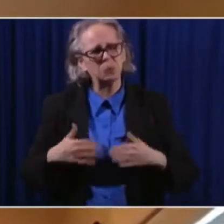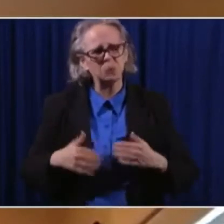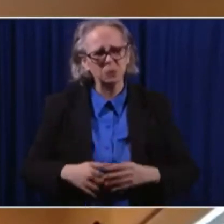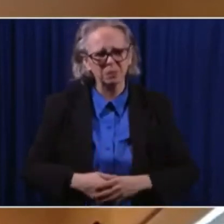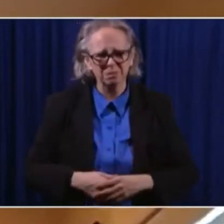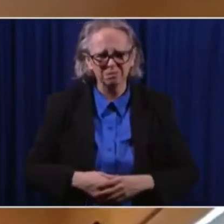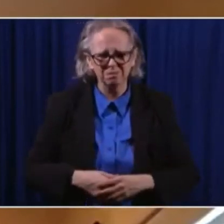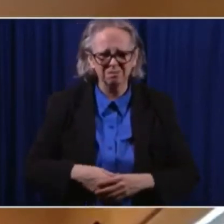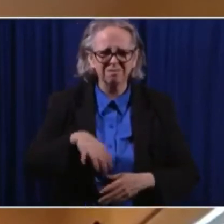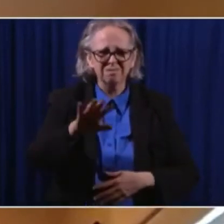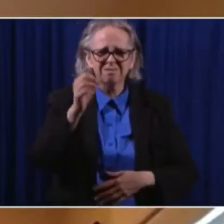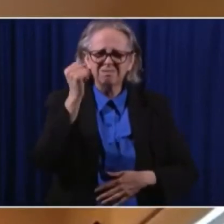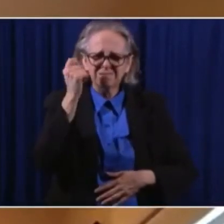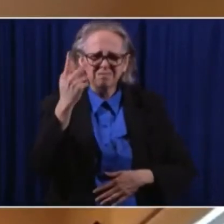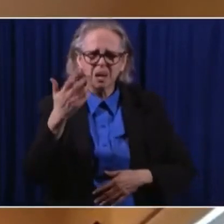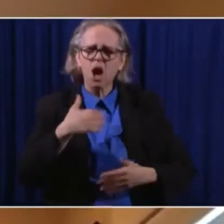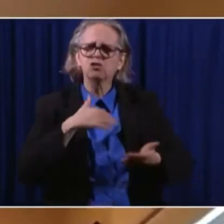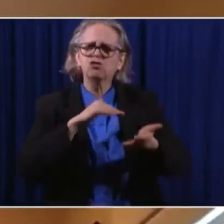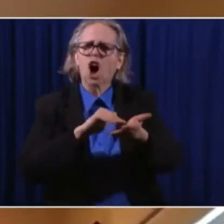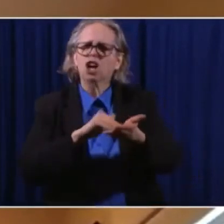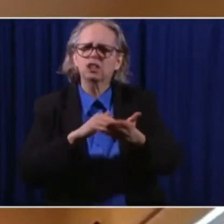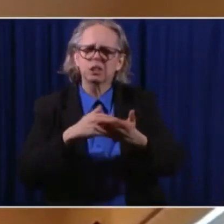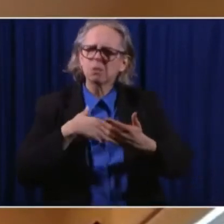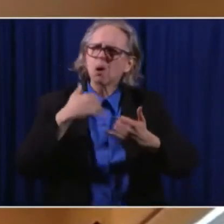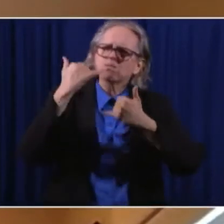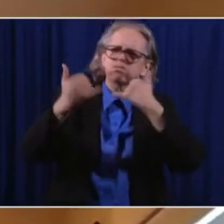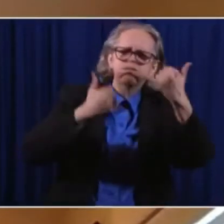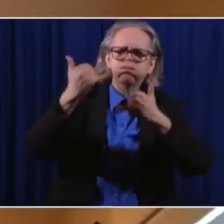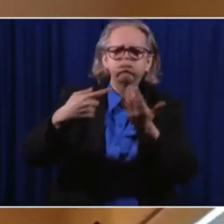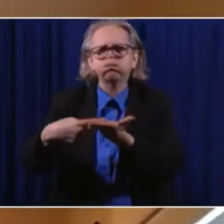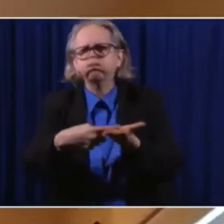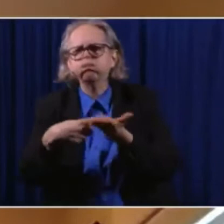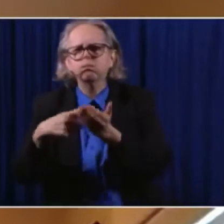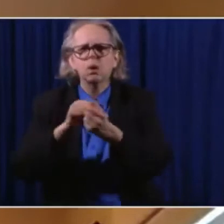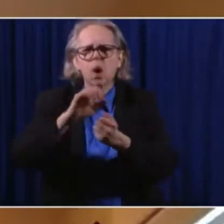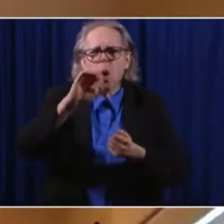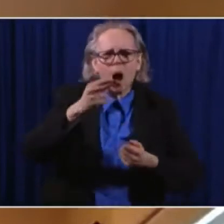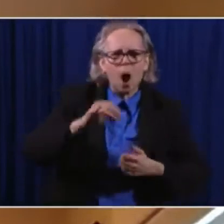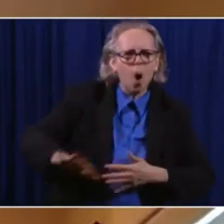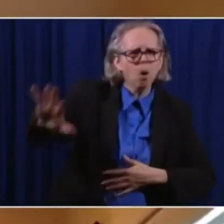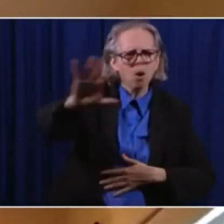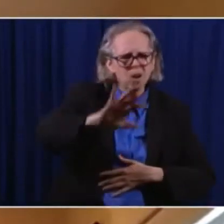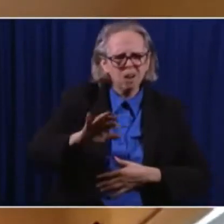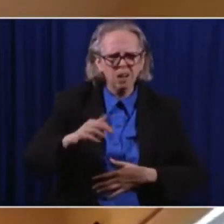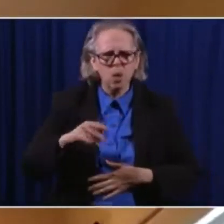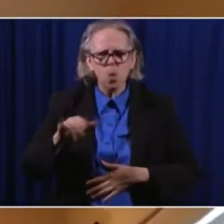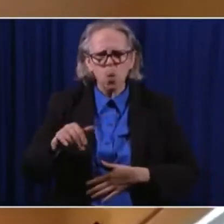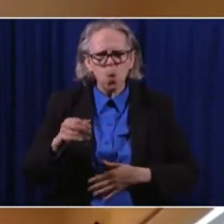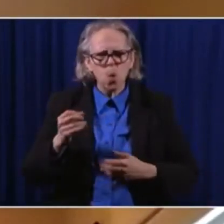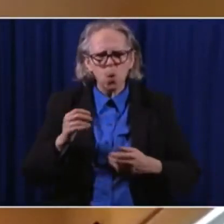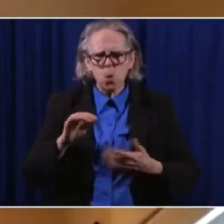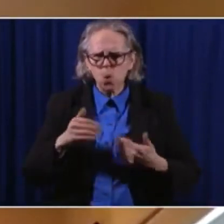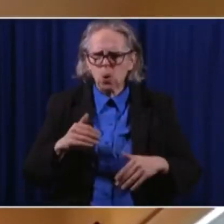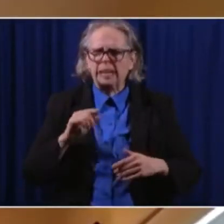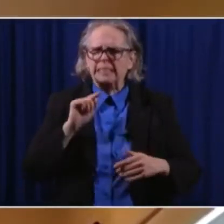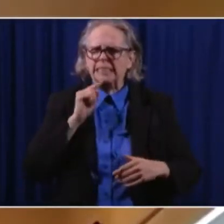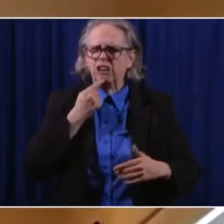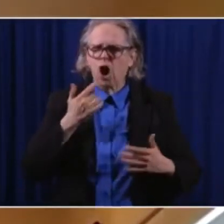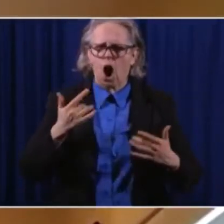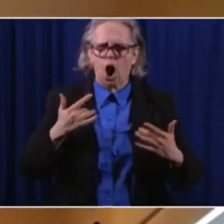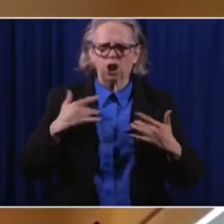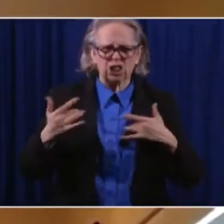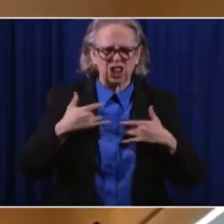is very serious. As we look around the state, every county is being impacted. There's no relief